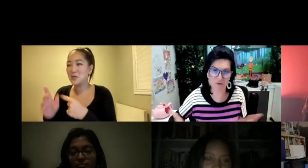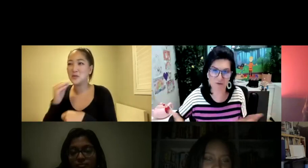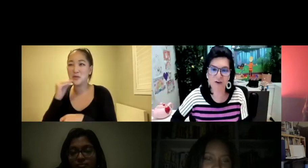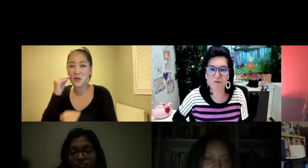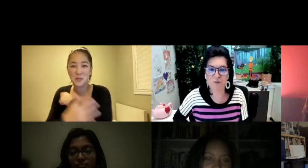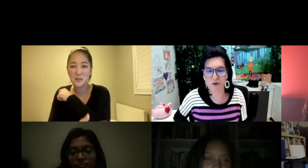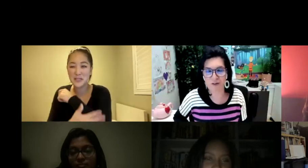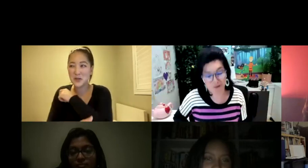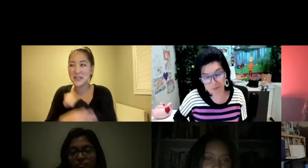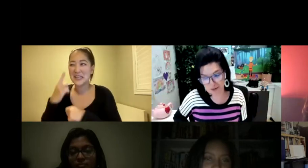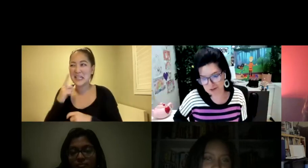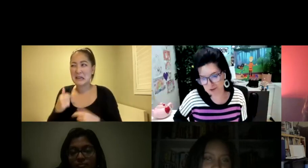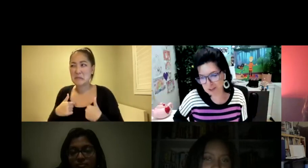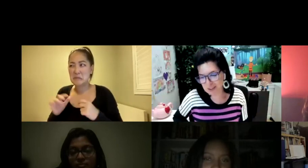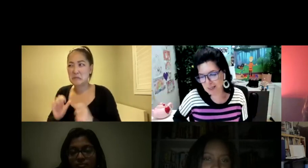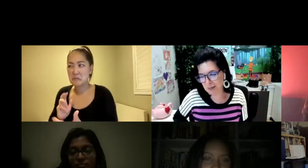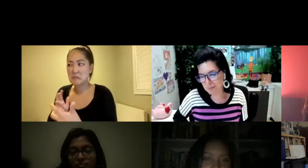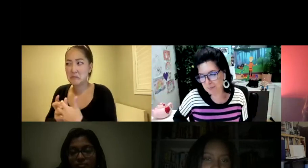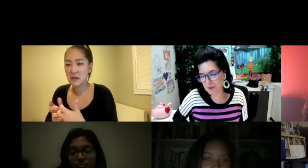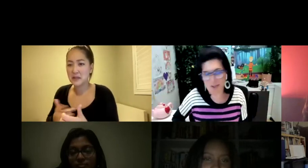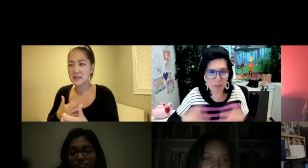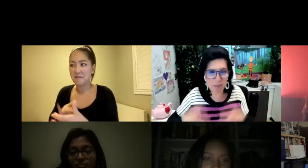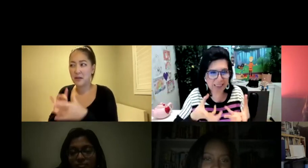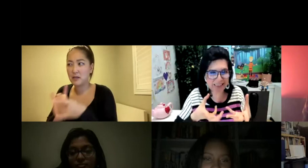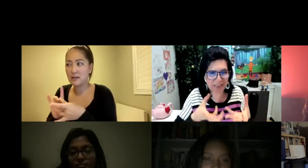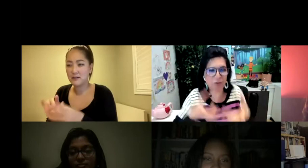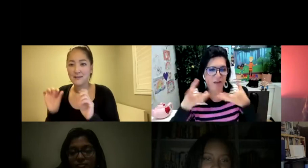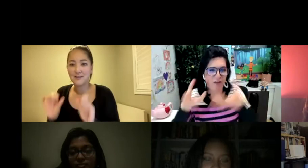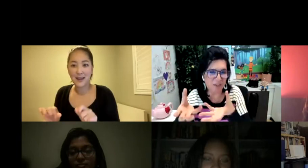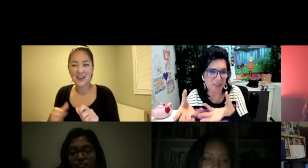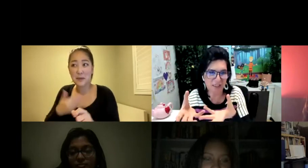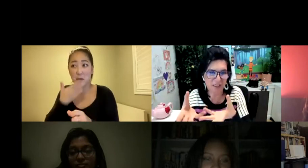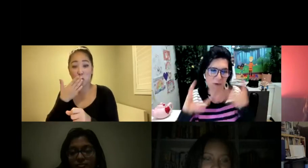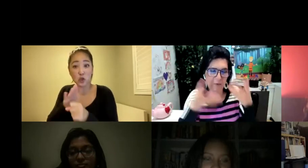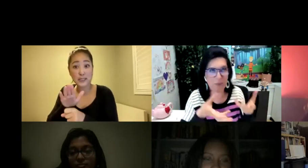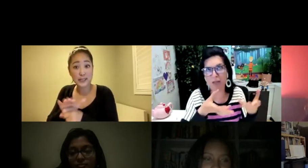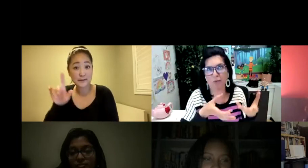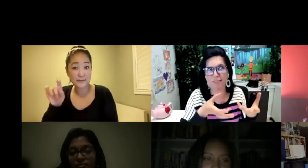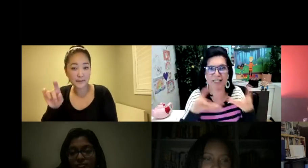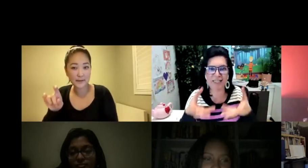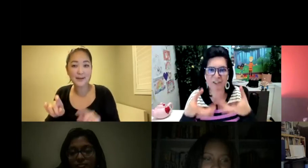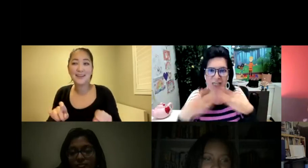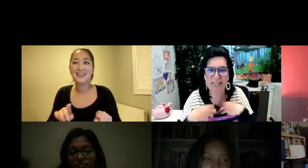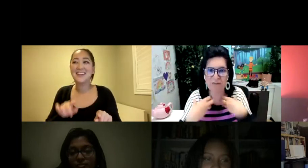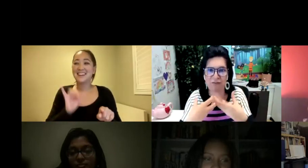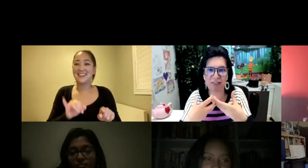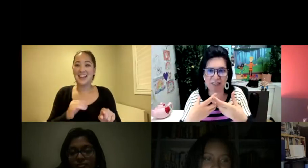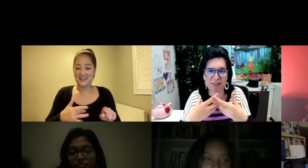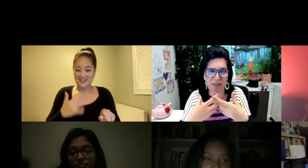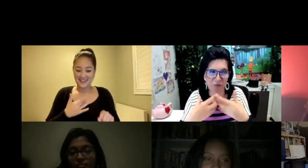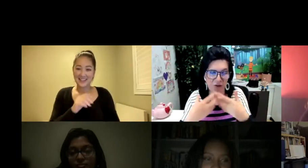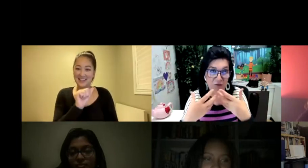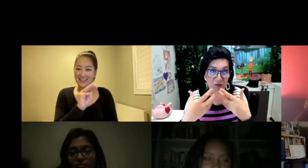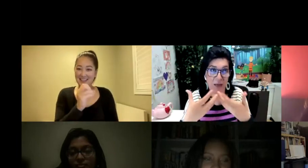enough for the family? So, you know, that place gives you that feeling. Like when Amala was in India, she had that